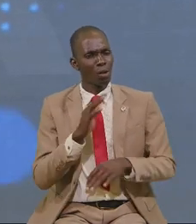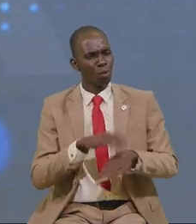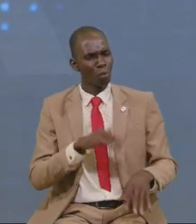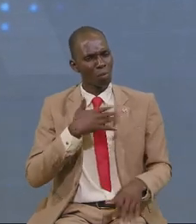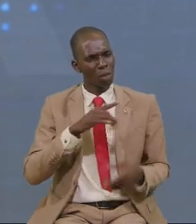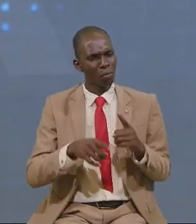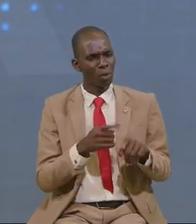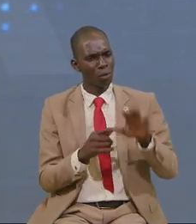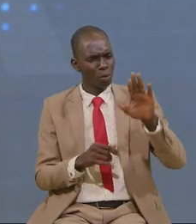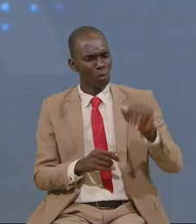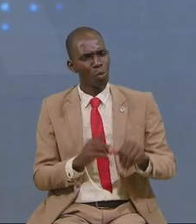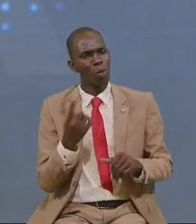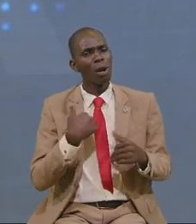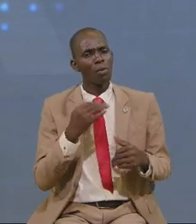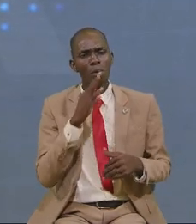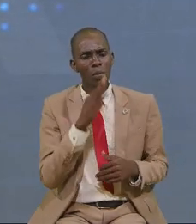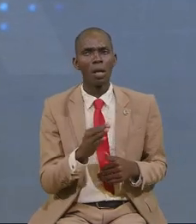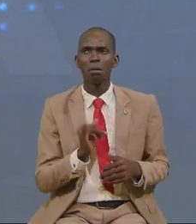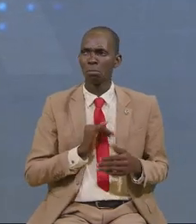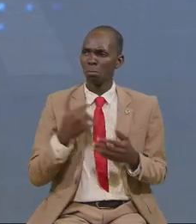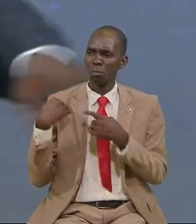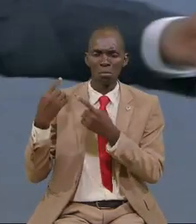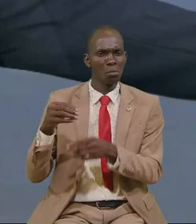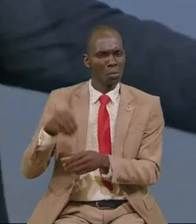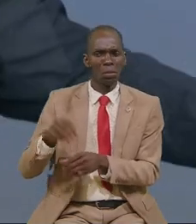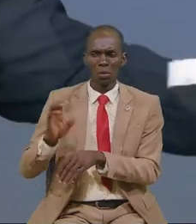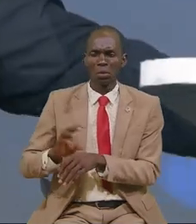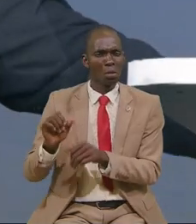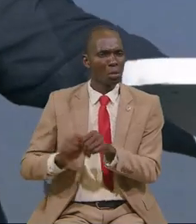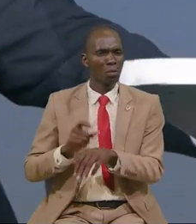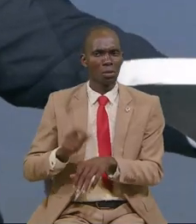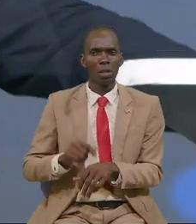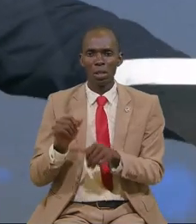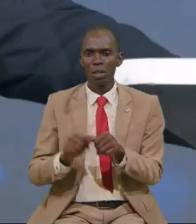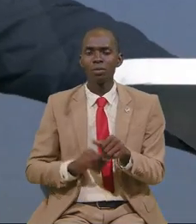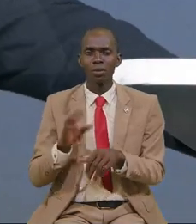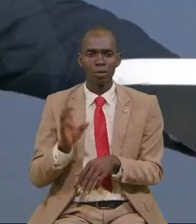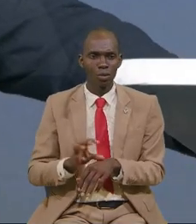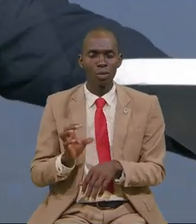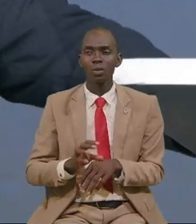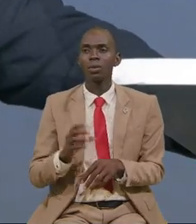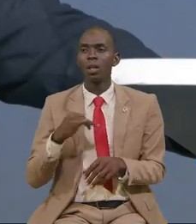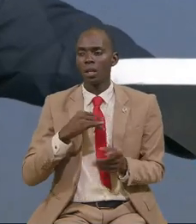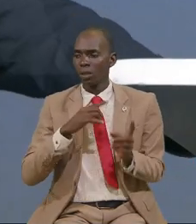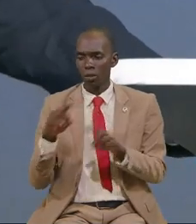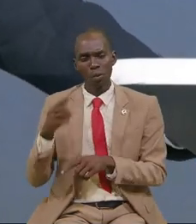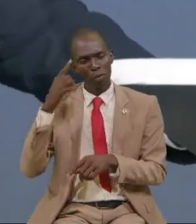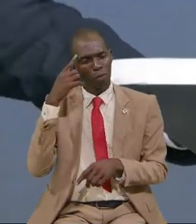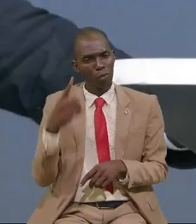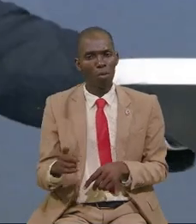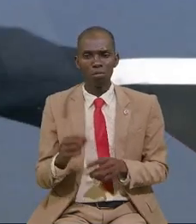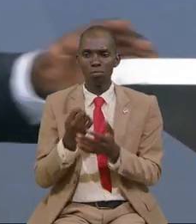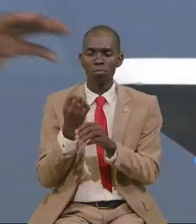been? He said, I've been in the church all the time. Every time you've come for crusade, I've always been there.